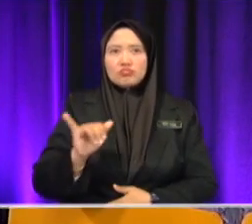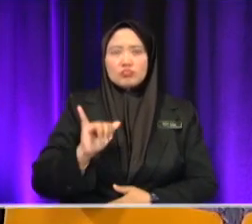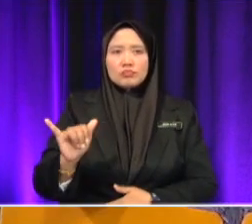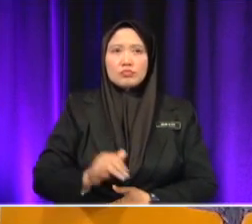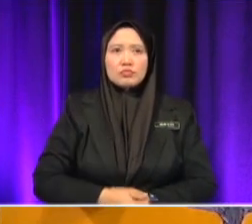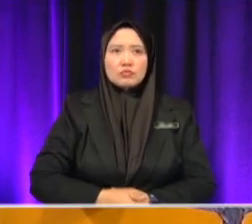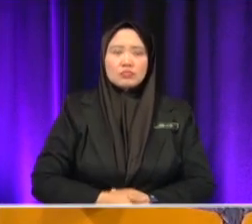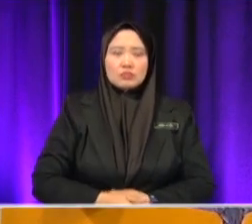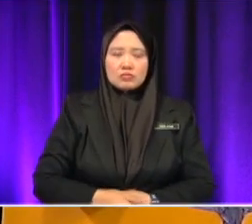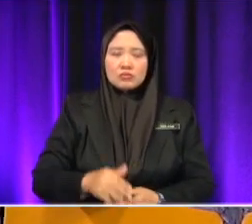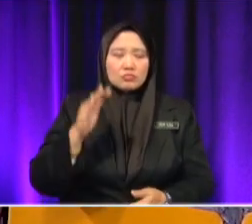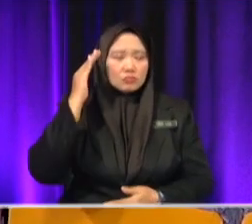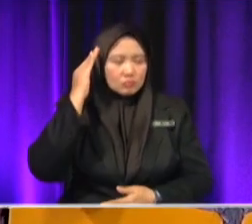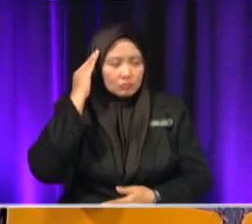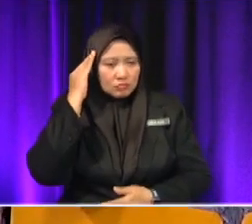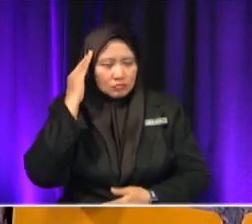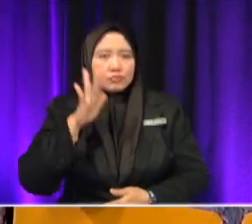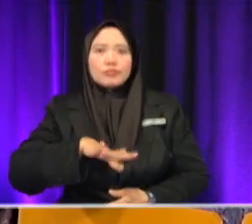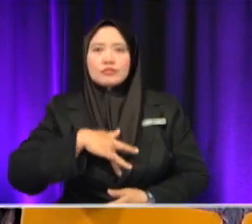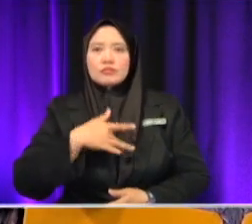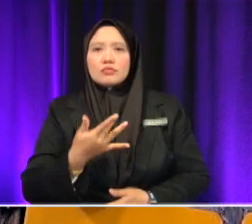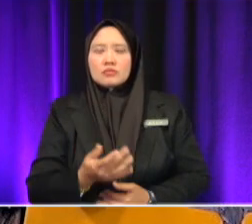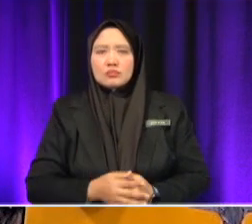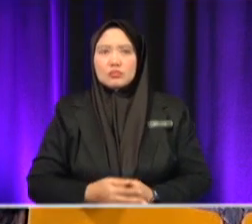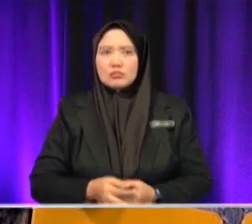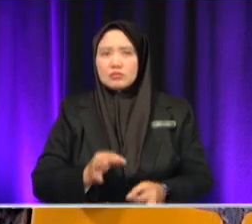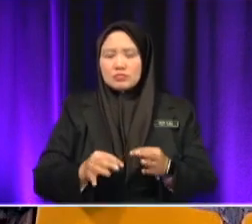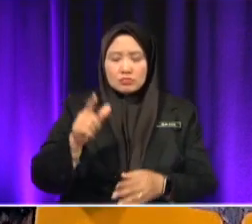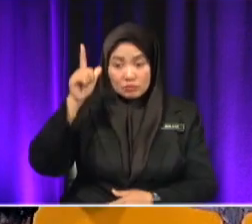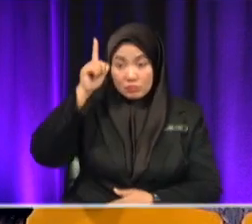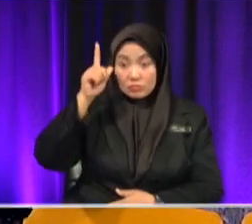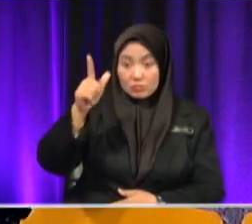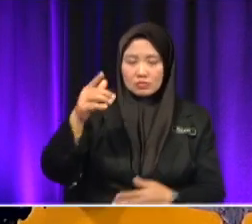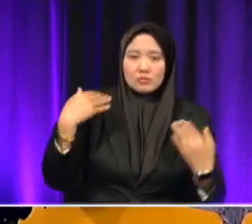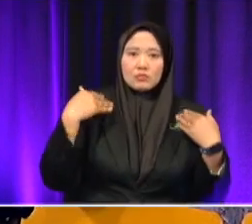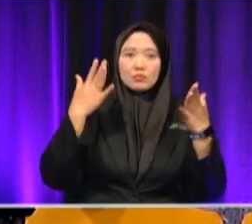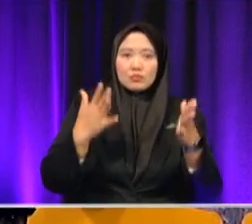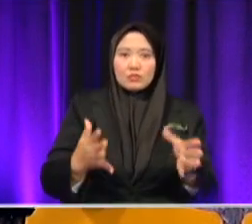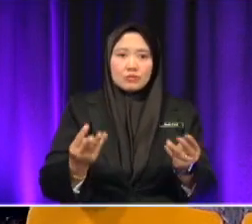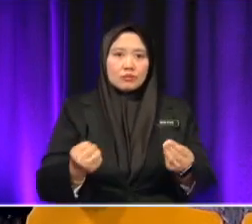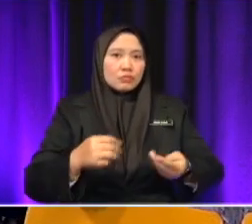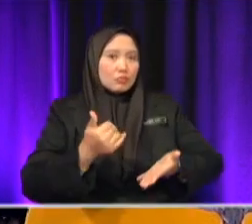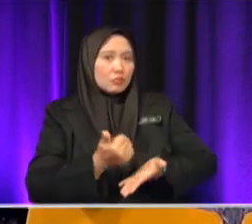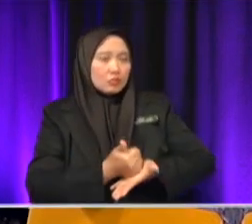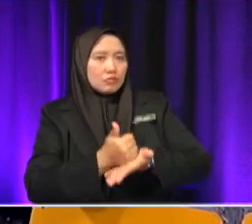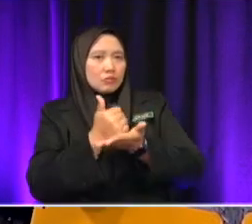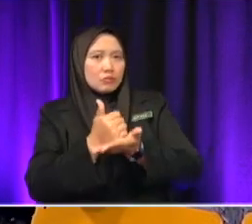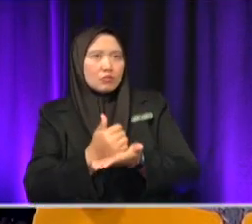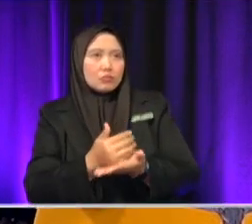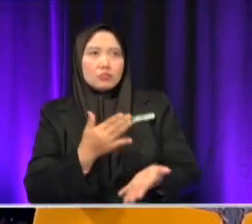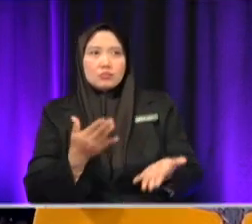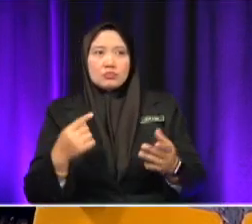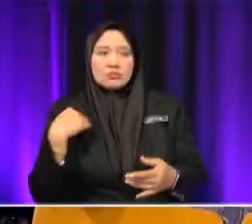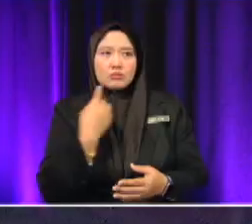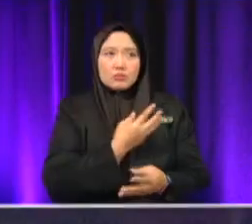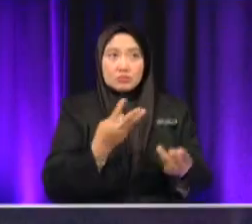common sense. So when you look at someone needing help, you would offer your help to him. Oh, it's common sense to offer help and